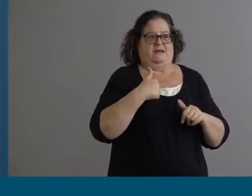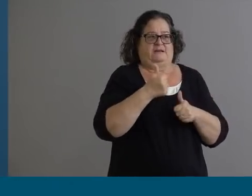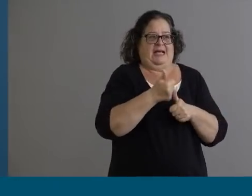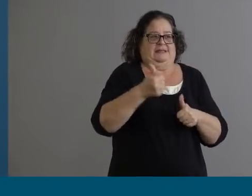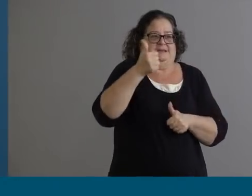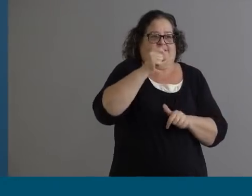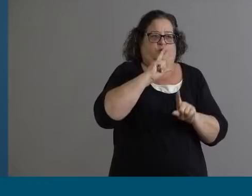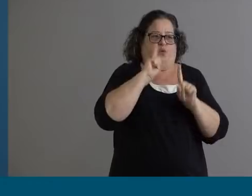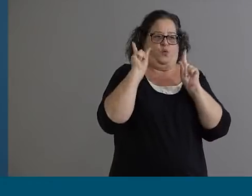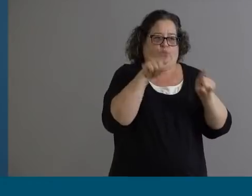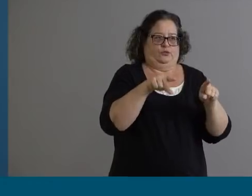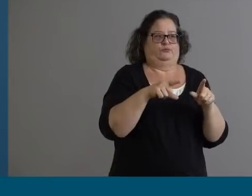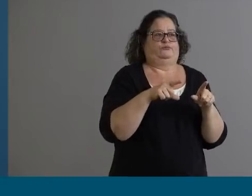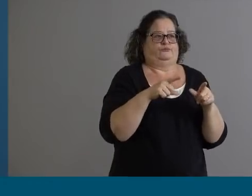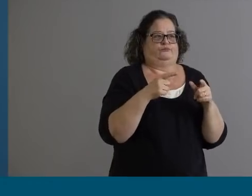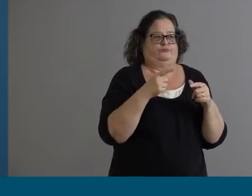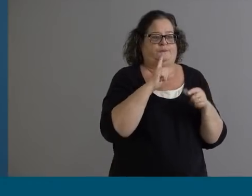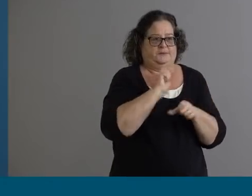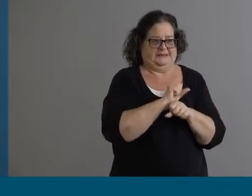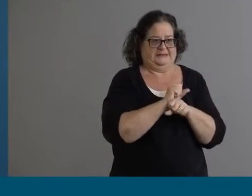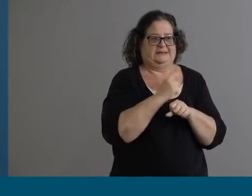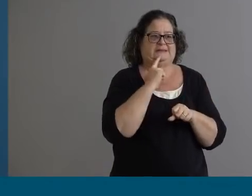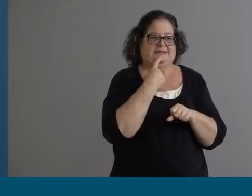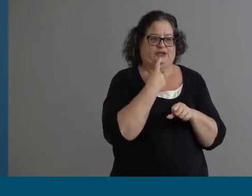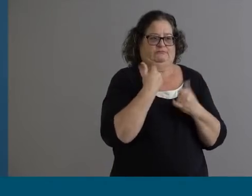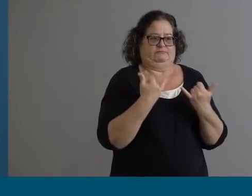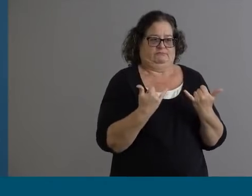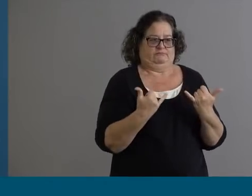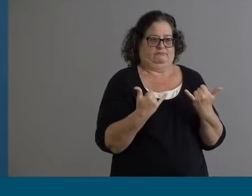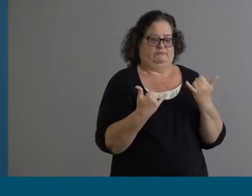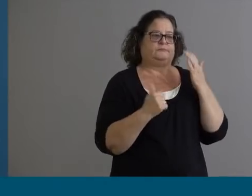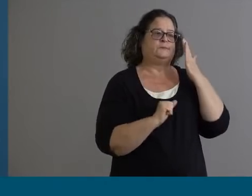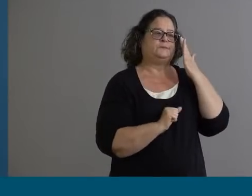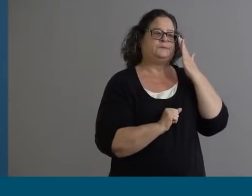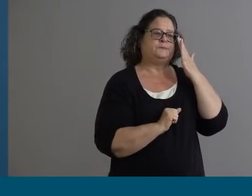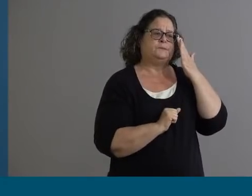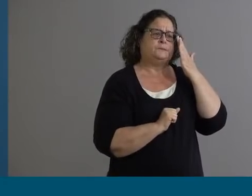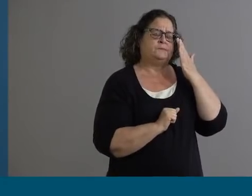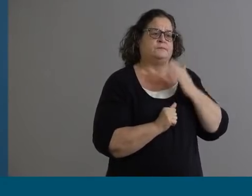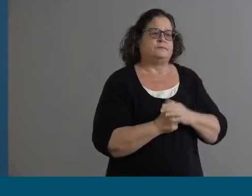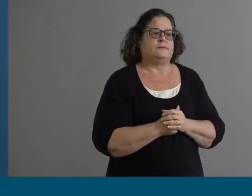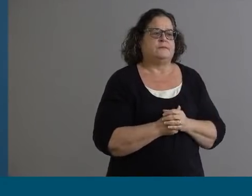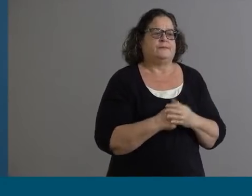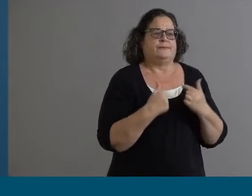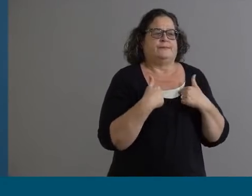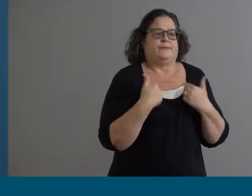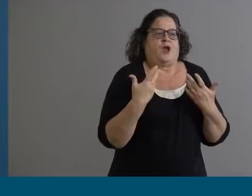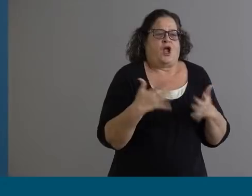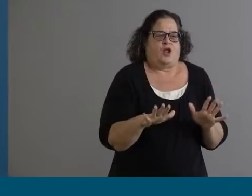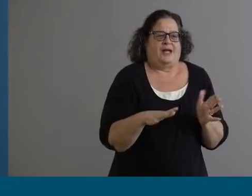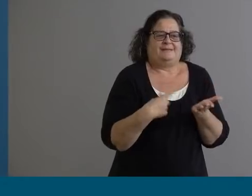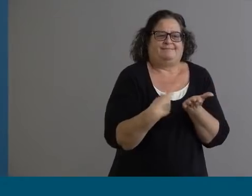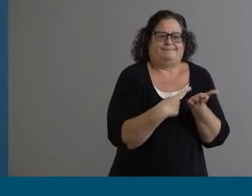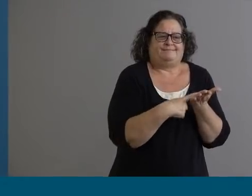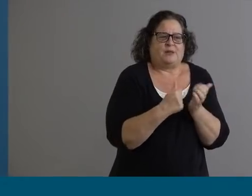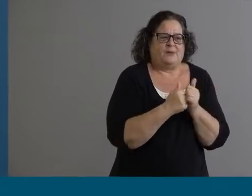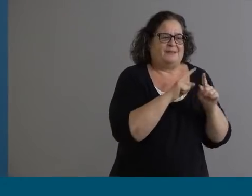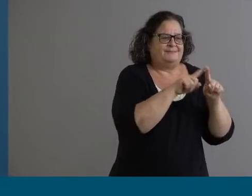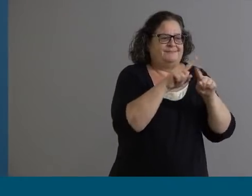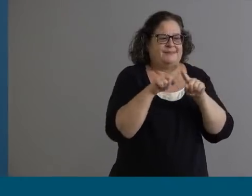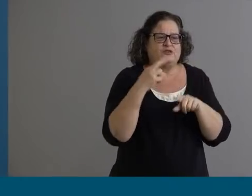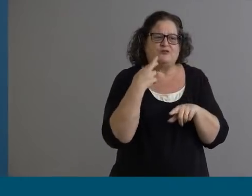effect in consultation with the restaurant industry. We had discussions with leaders